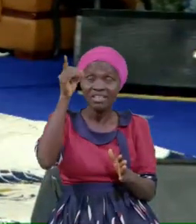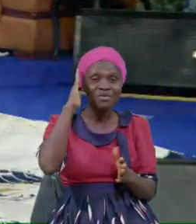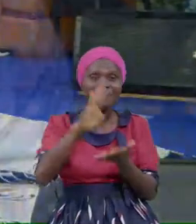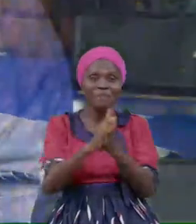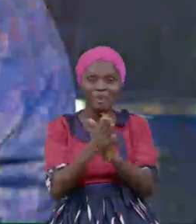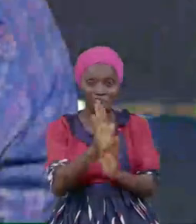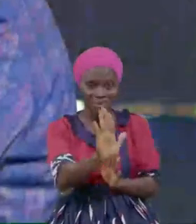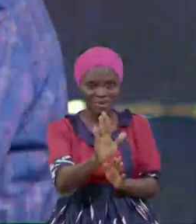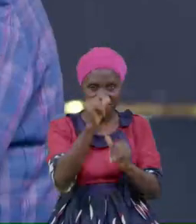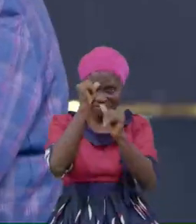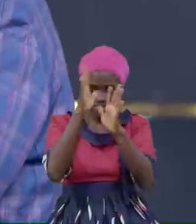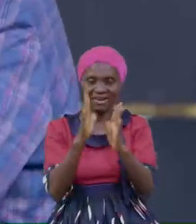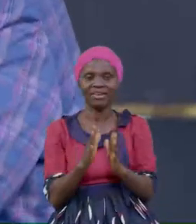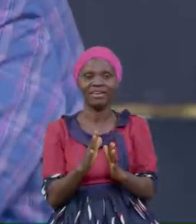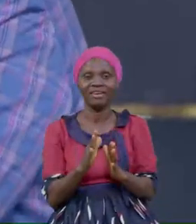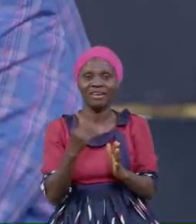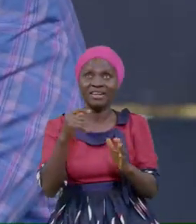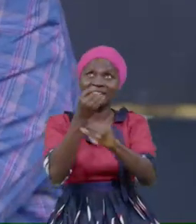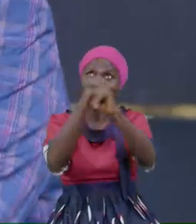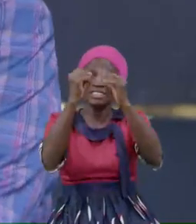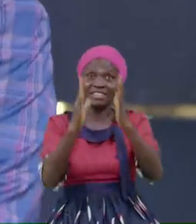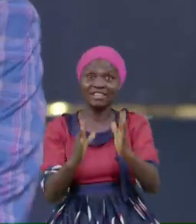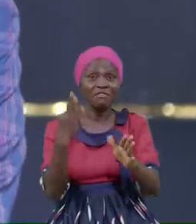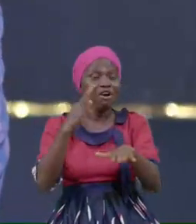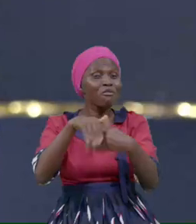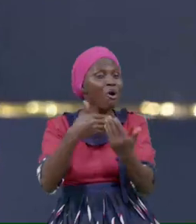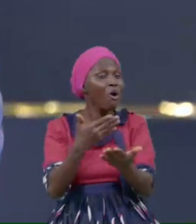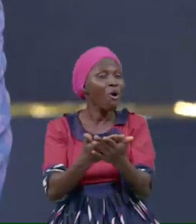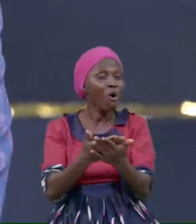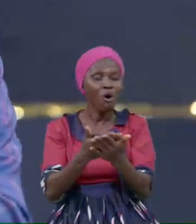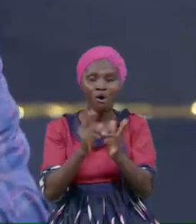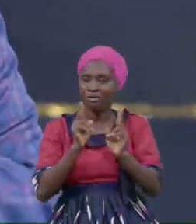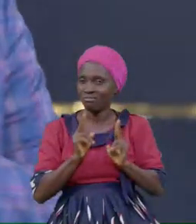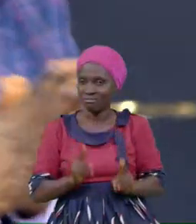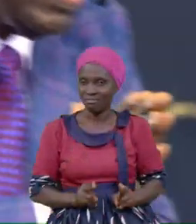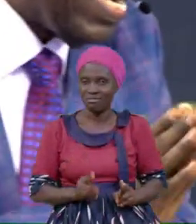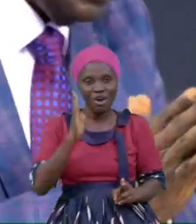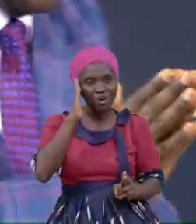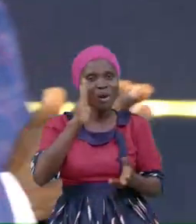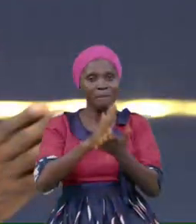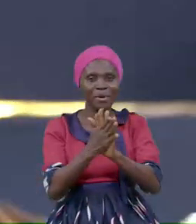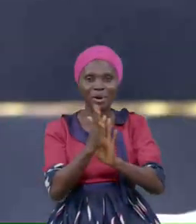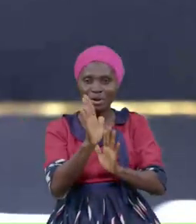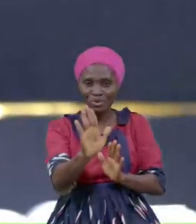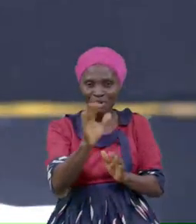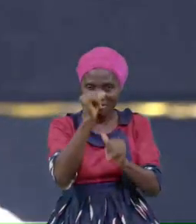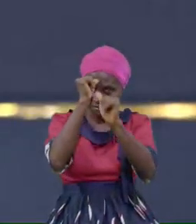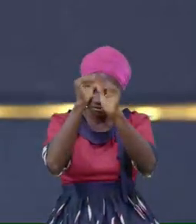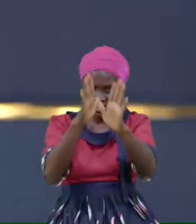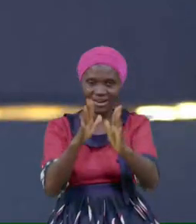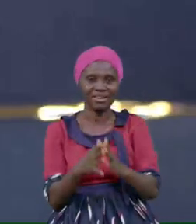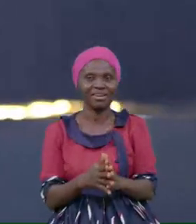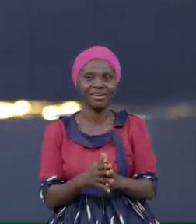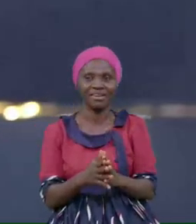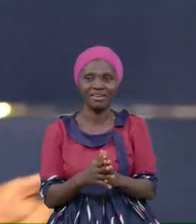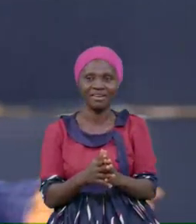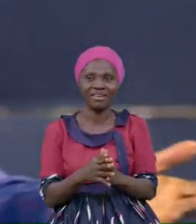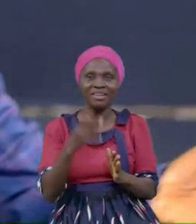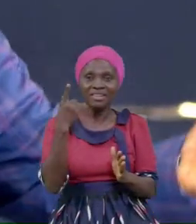Savior of all mankind will be your father. The healer who heals